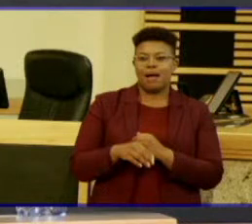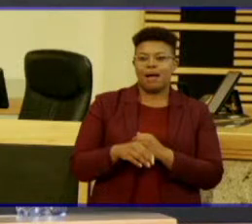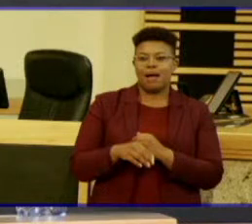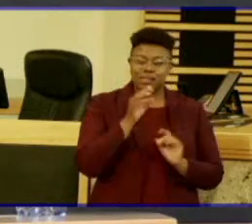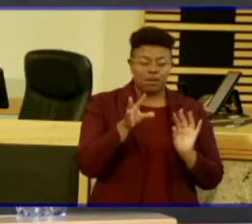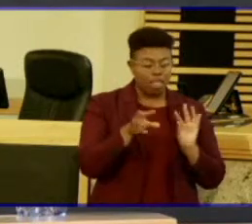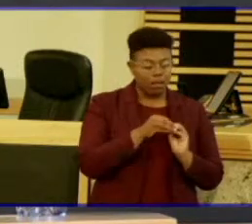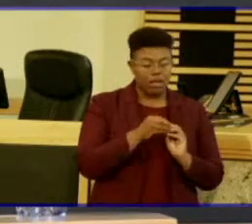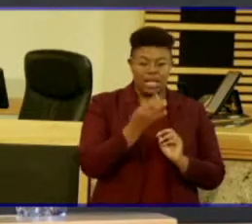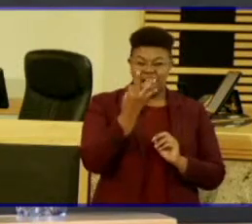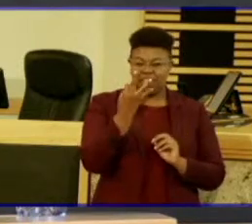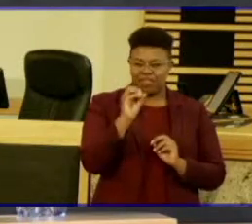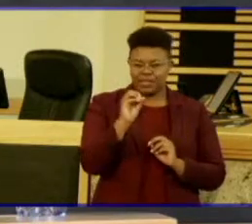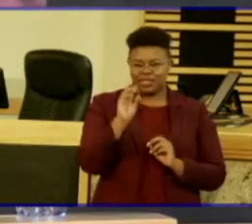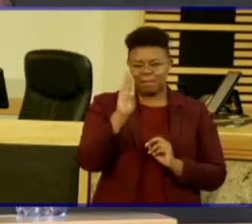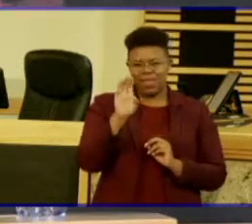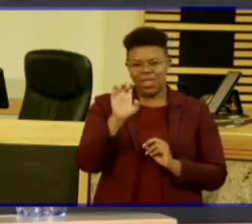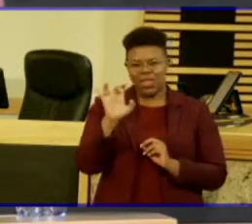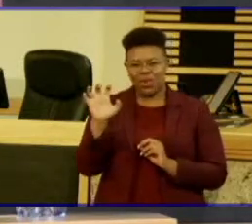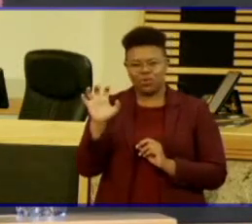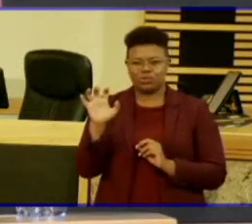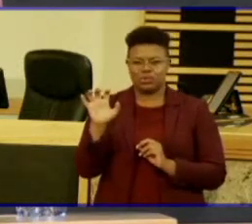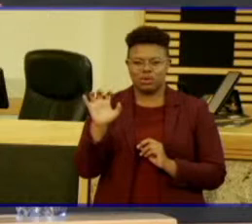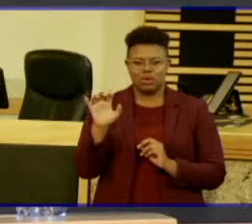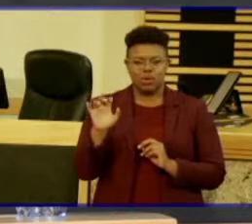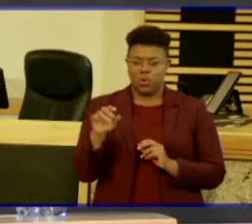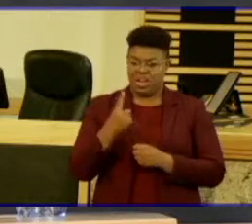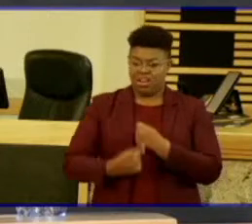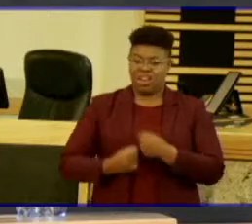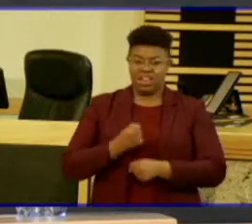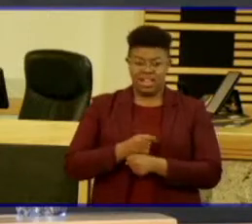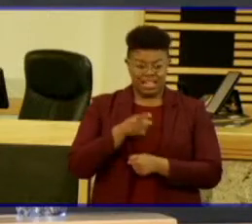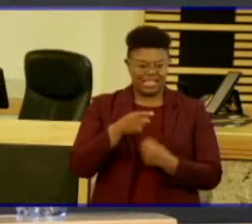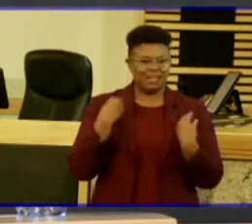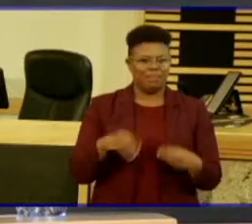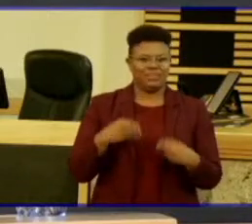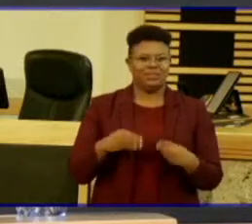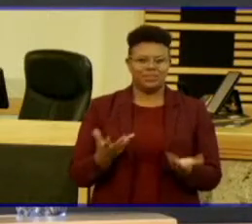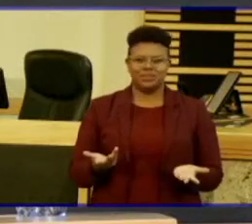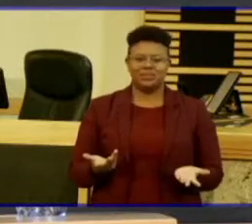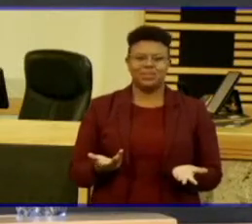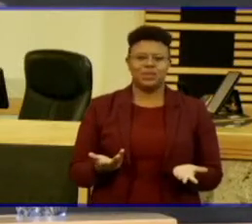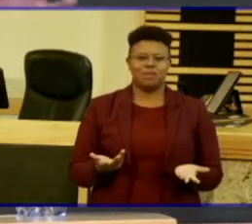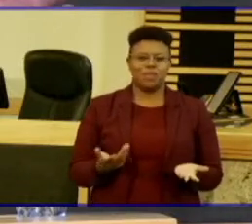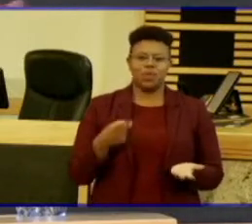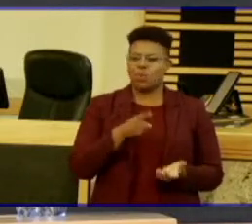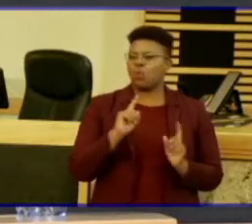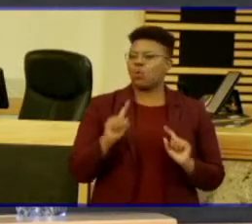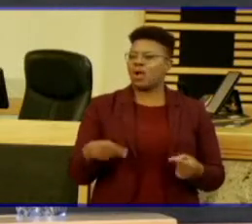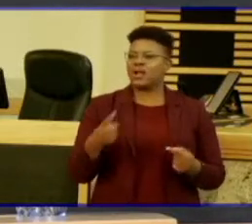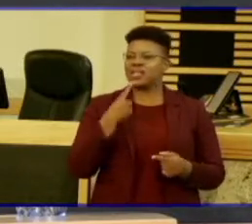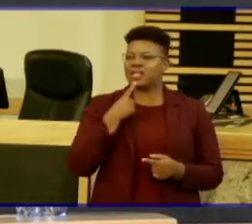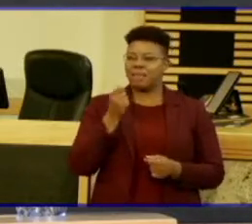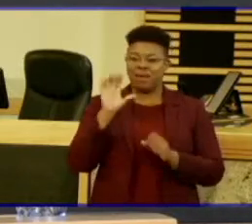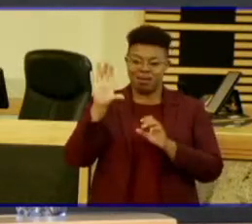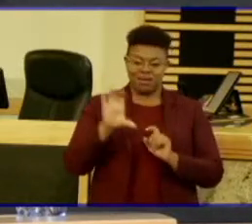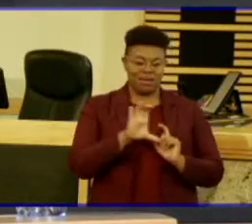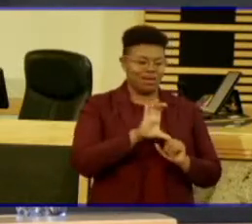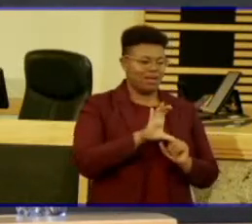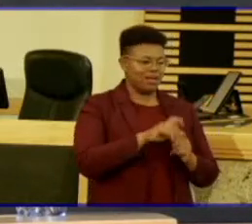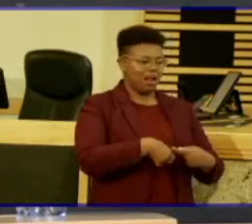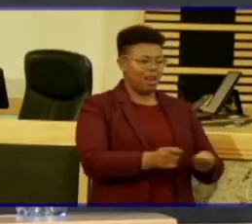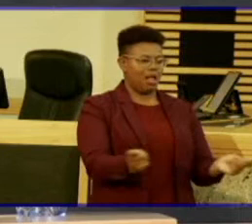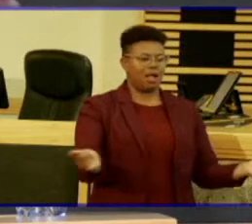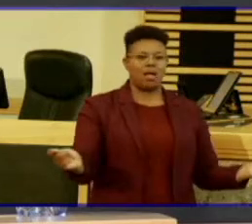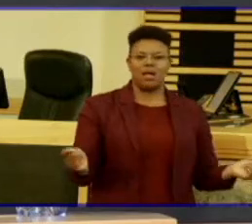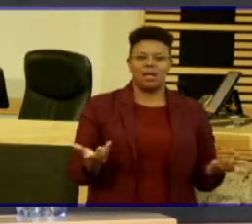So it's a business on its own. So it just can't be that you have that money in circulation, but